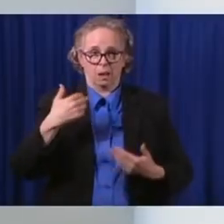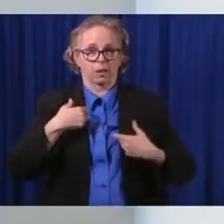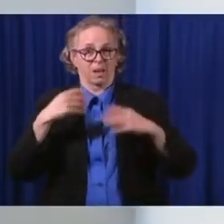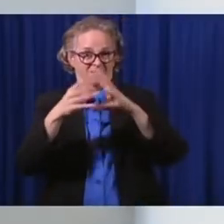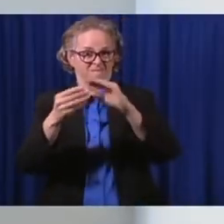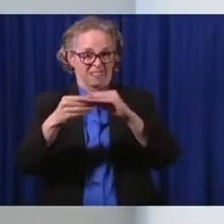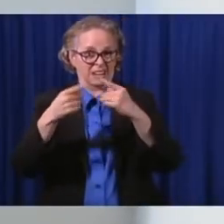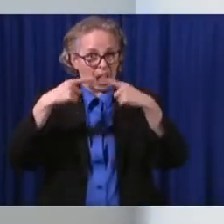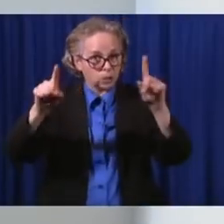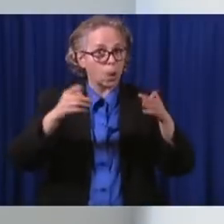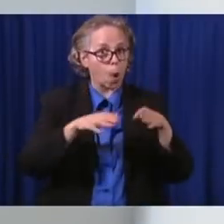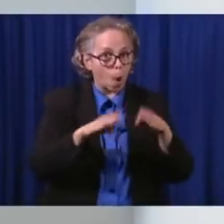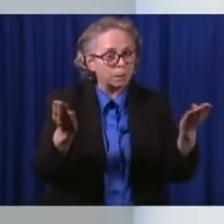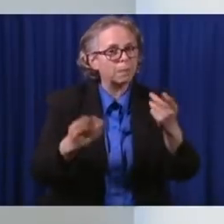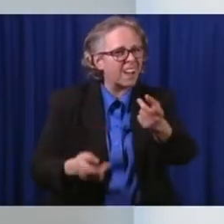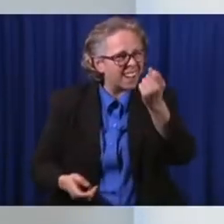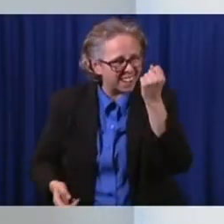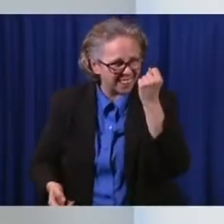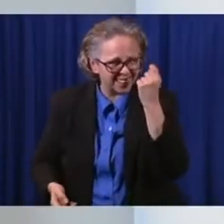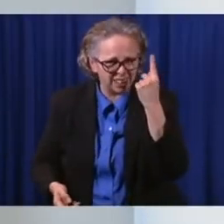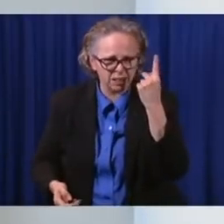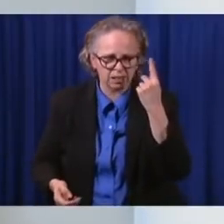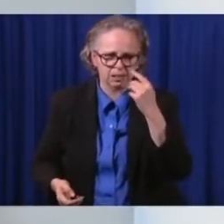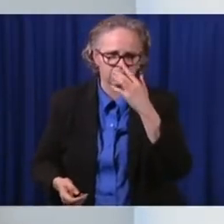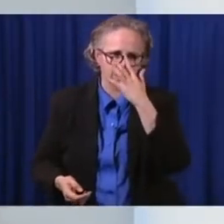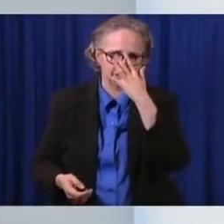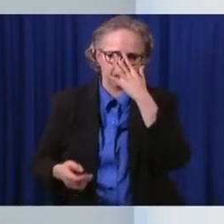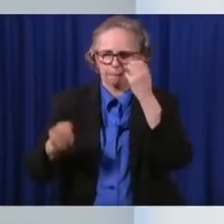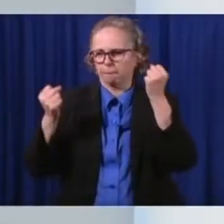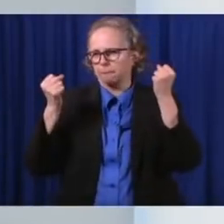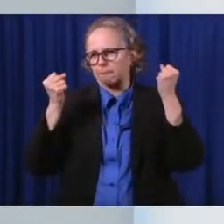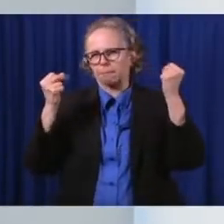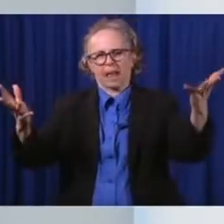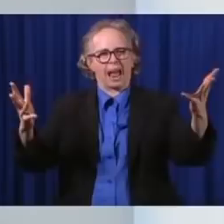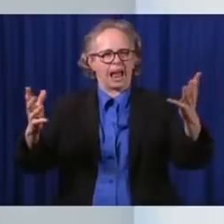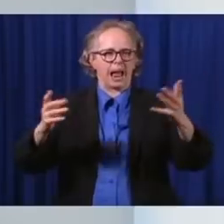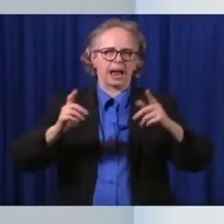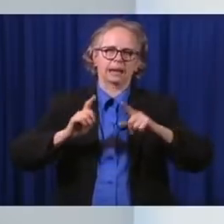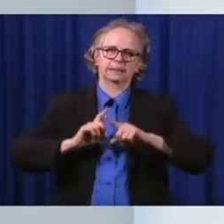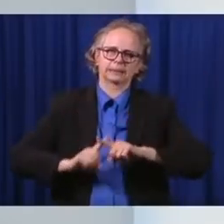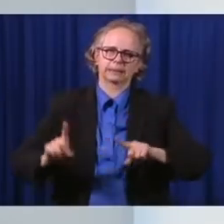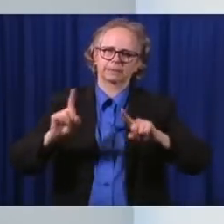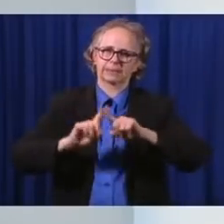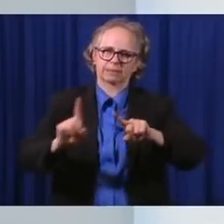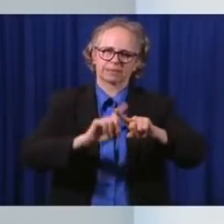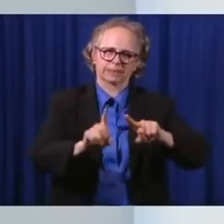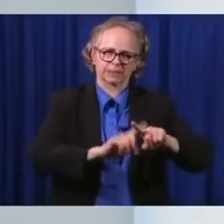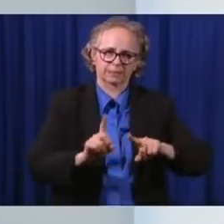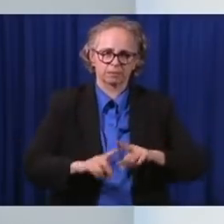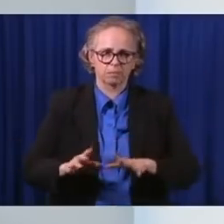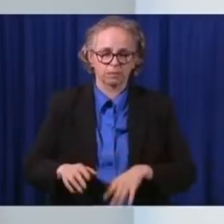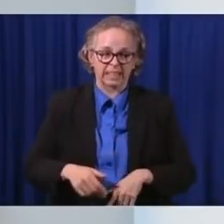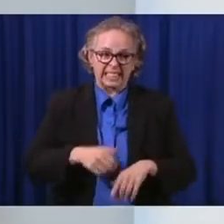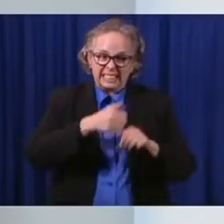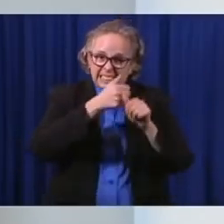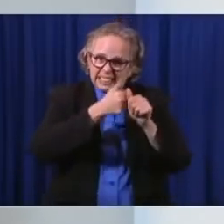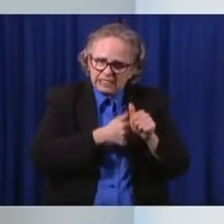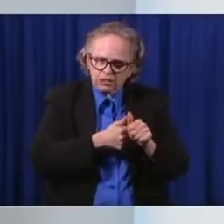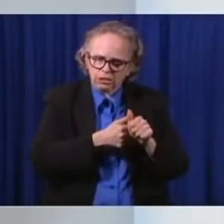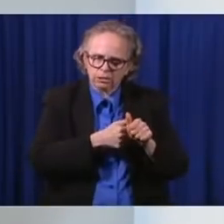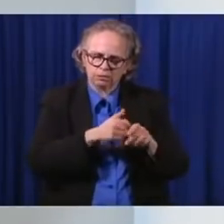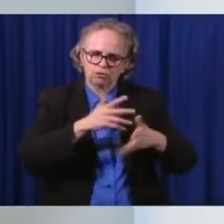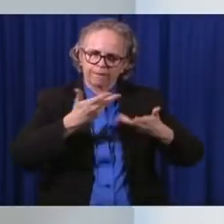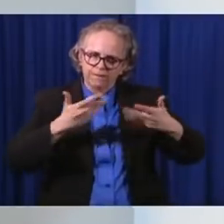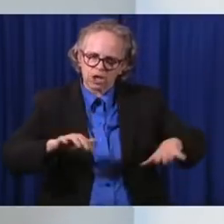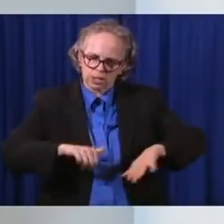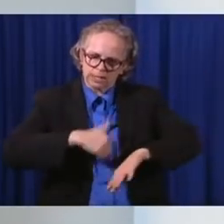events, the racinos, casinos, water parks, amusement parks, all have plans that they will file consistent